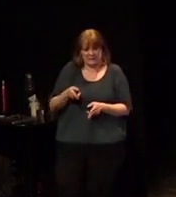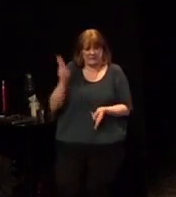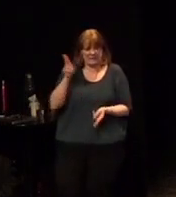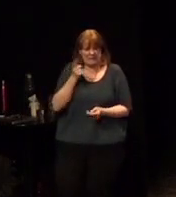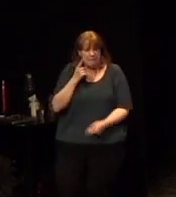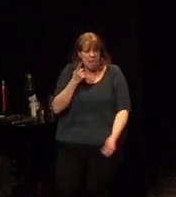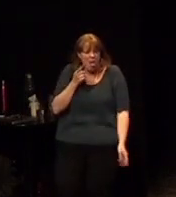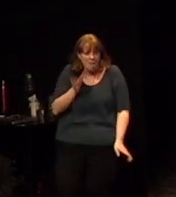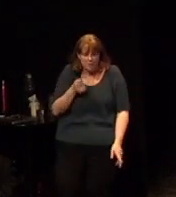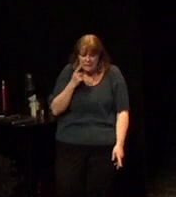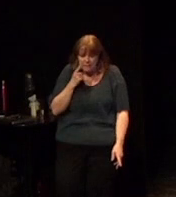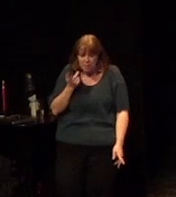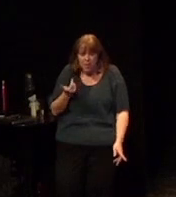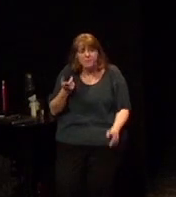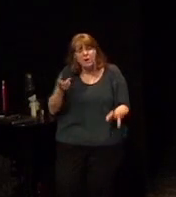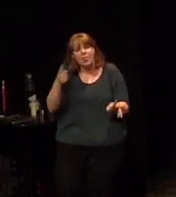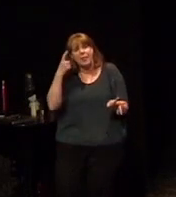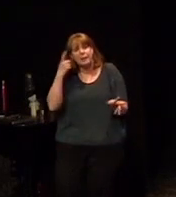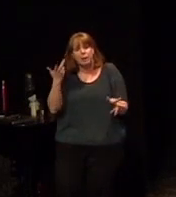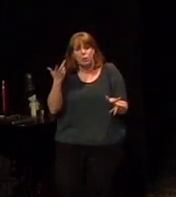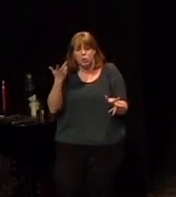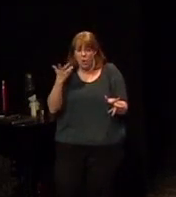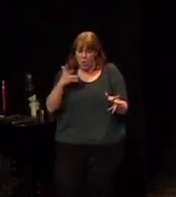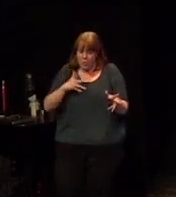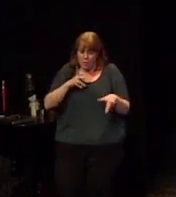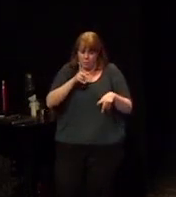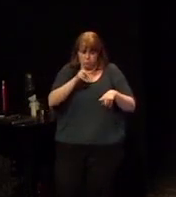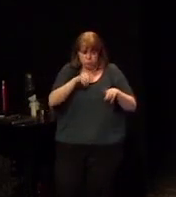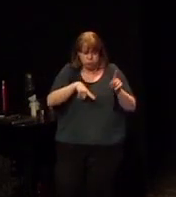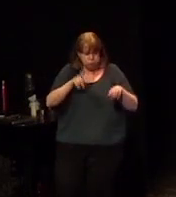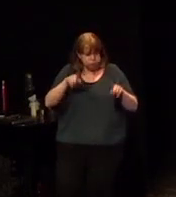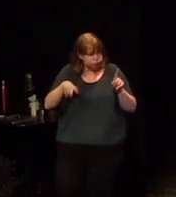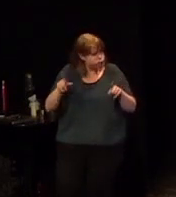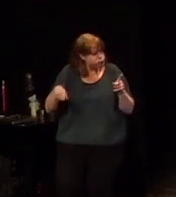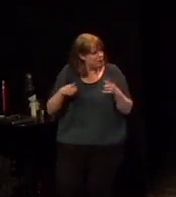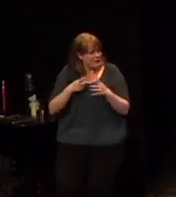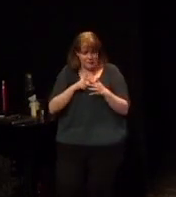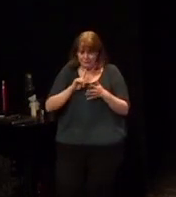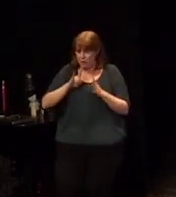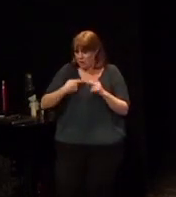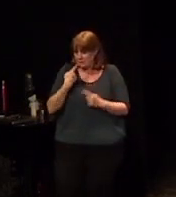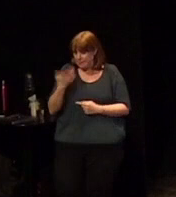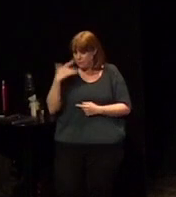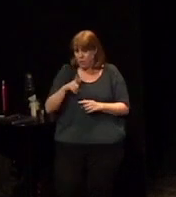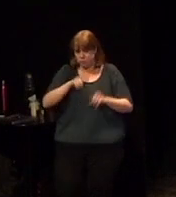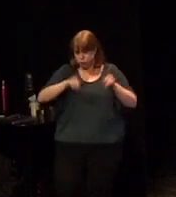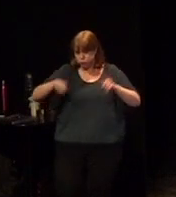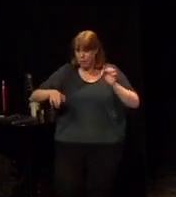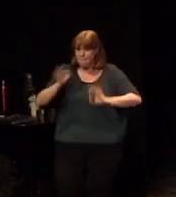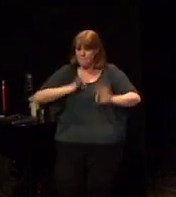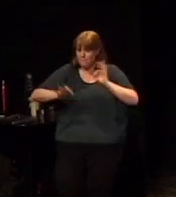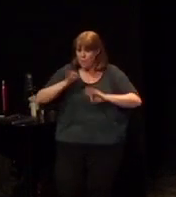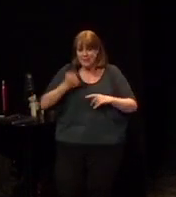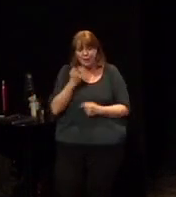the reason for that is you think about the whole host, as Dave says, and AJ said, the whole host of performances that are put on. I can go and